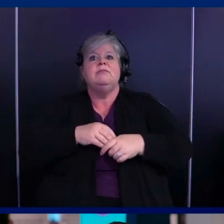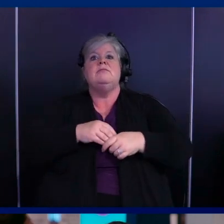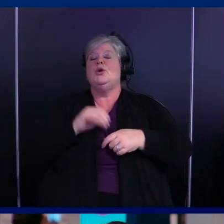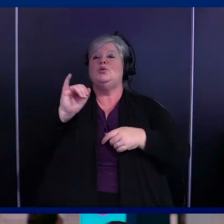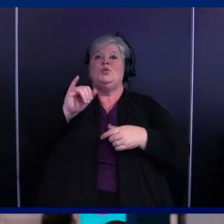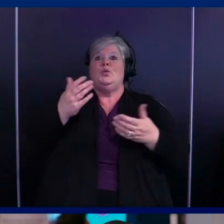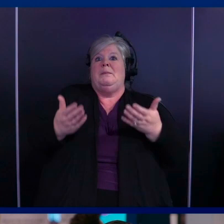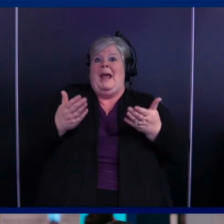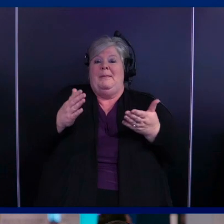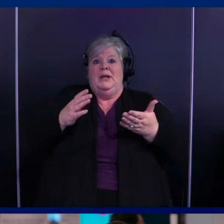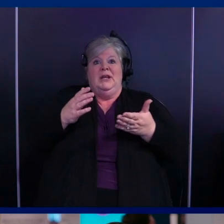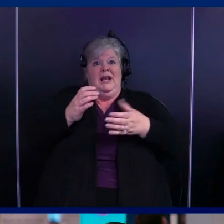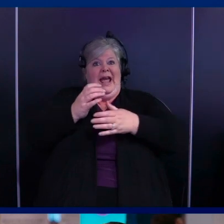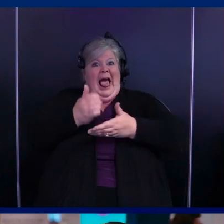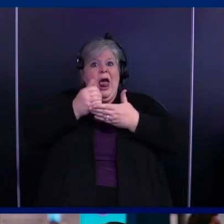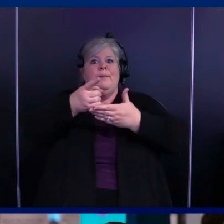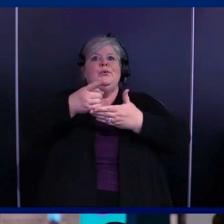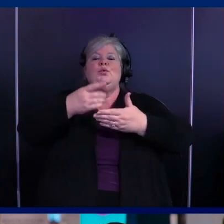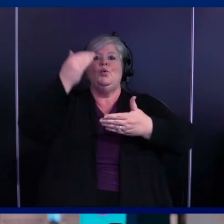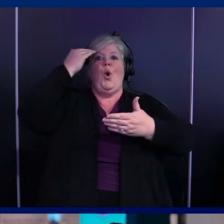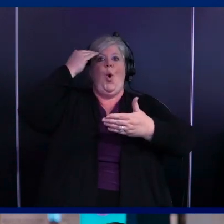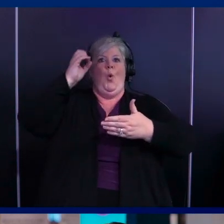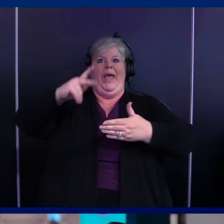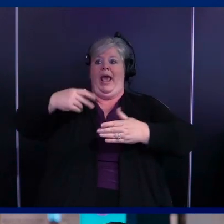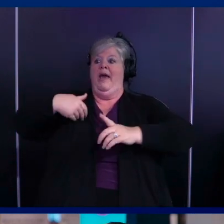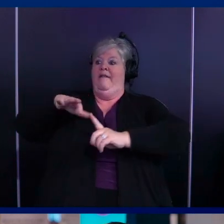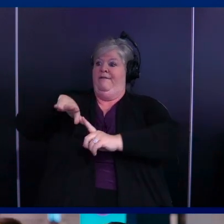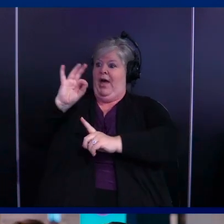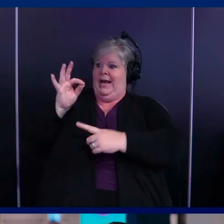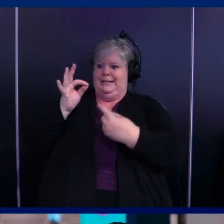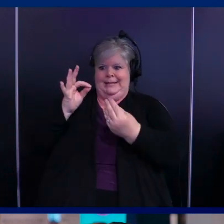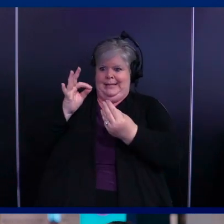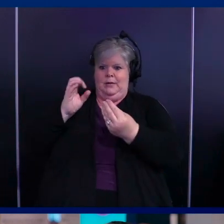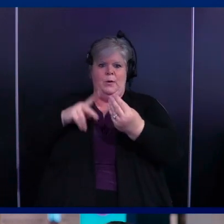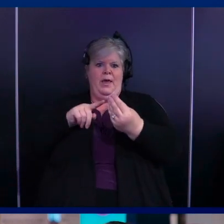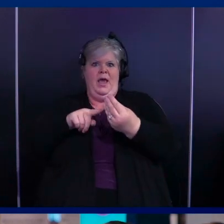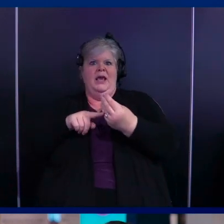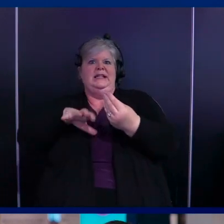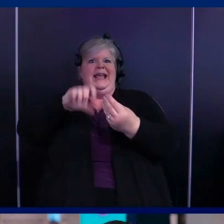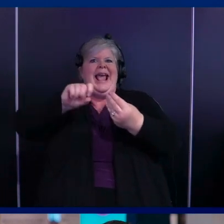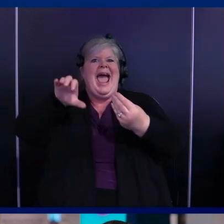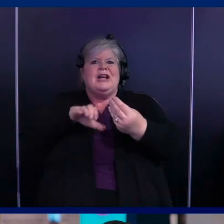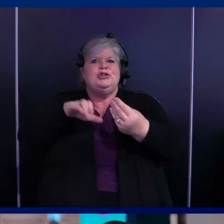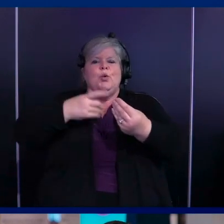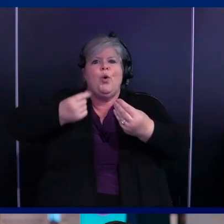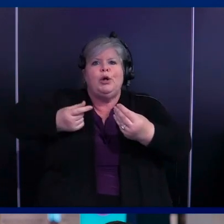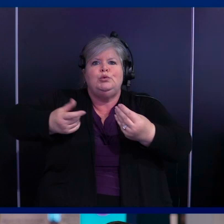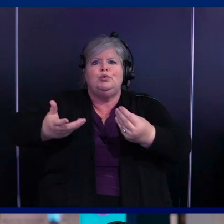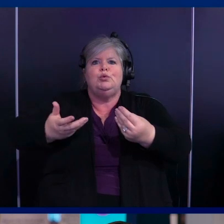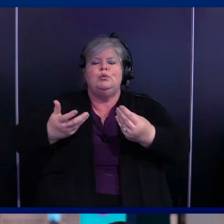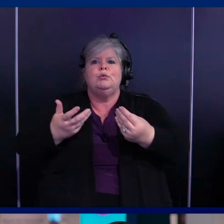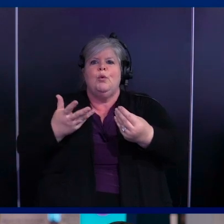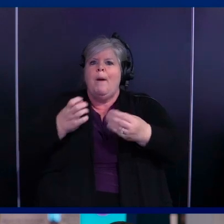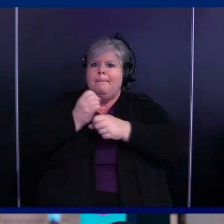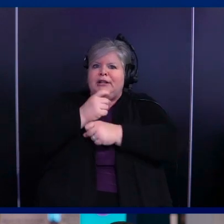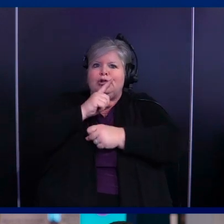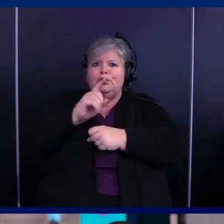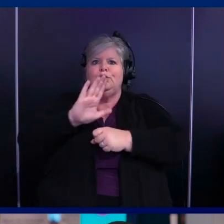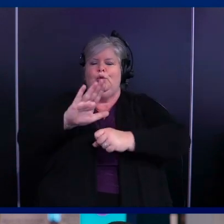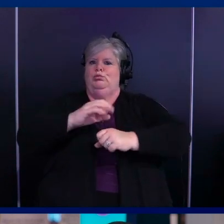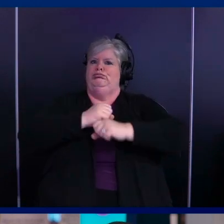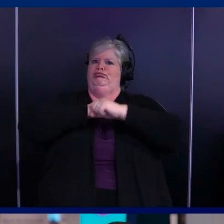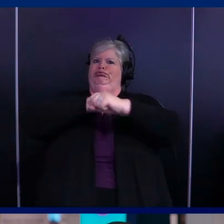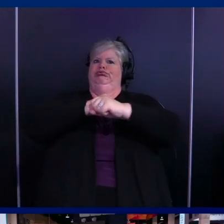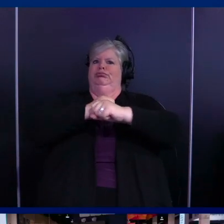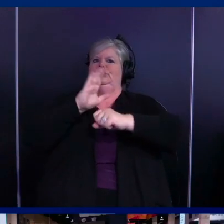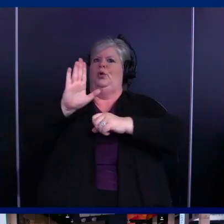as possible, move from the finding into some action to help make sure you're securing your organization.